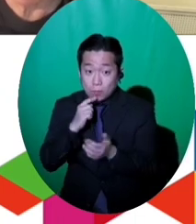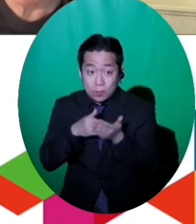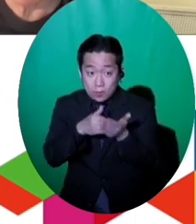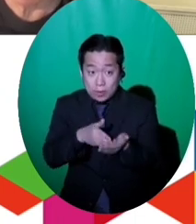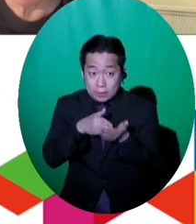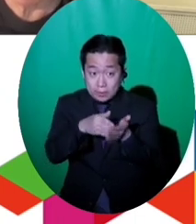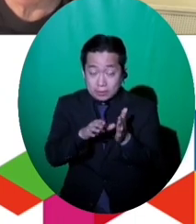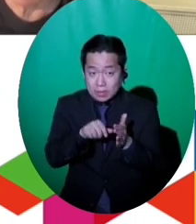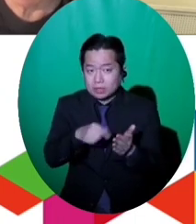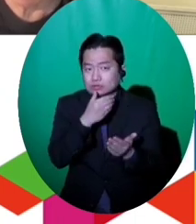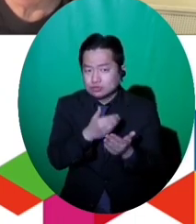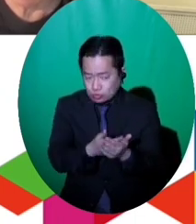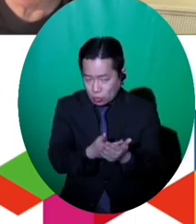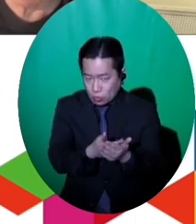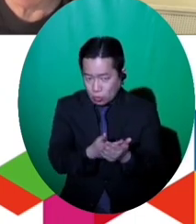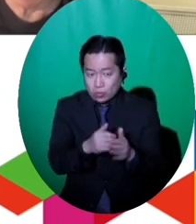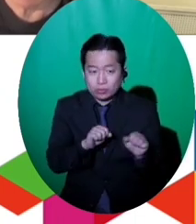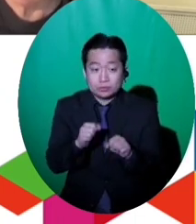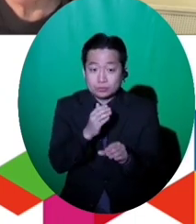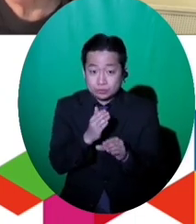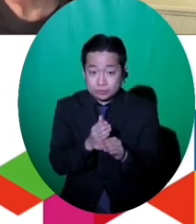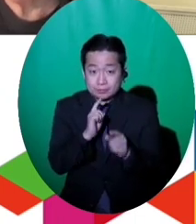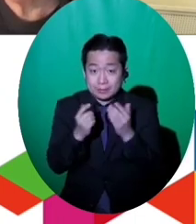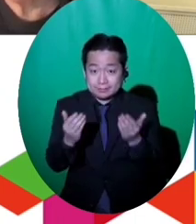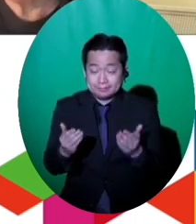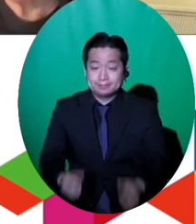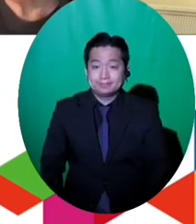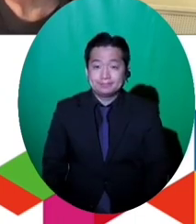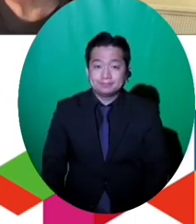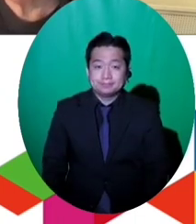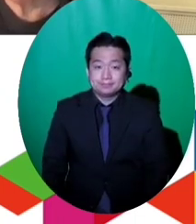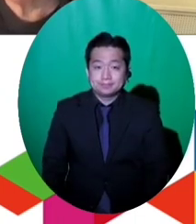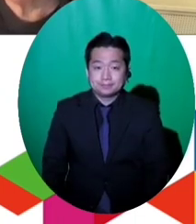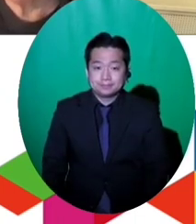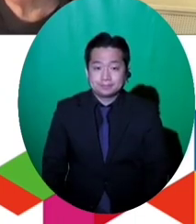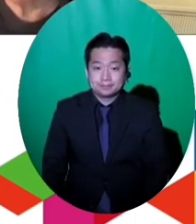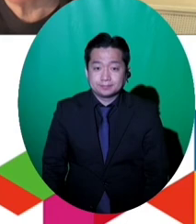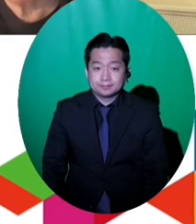Okay, if you don't have any other questions,